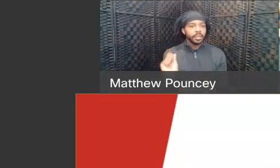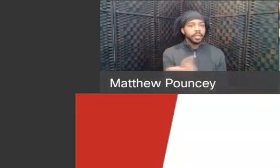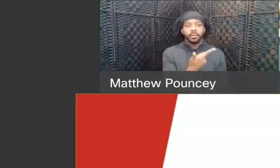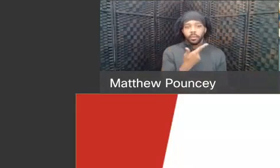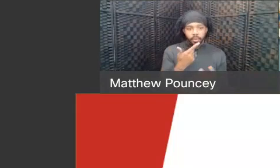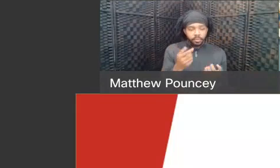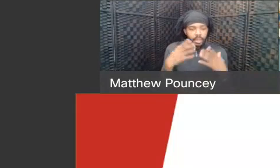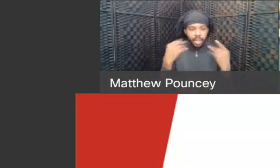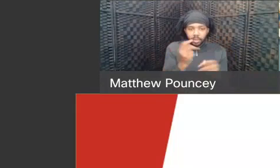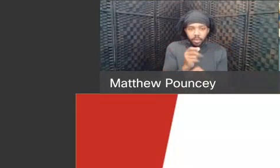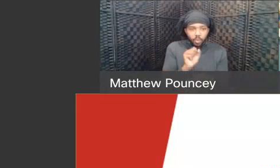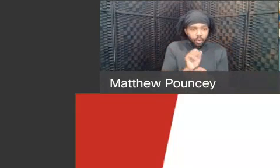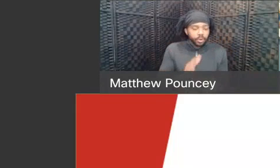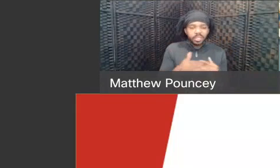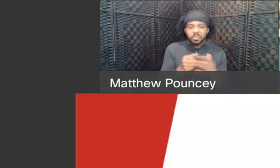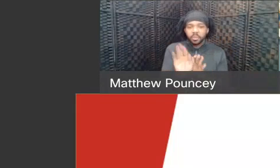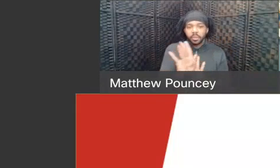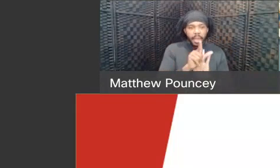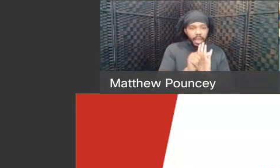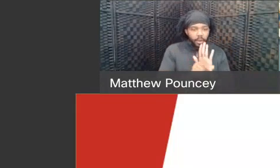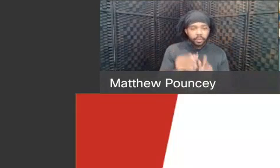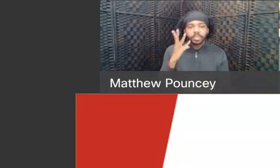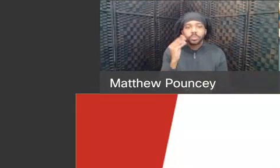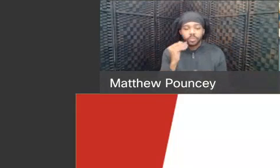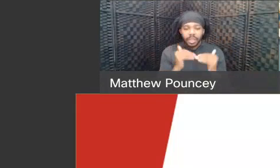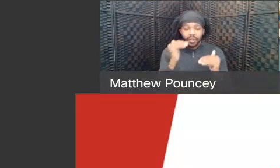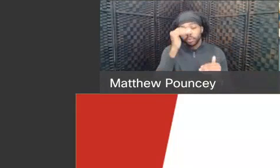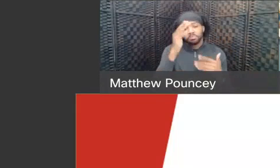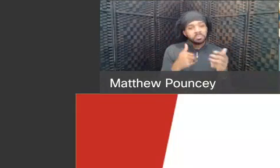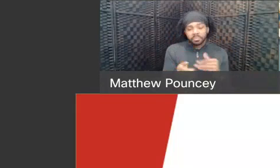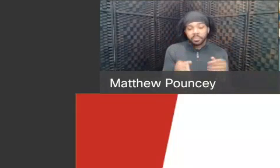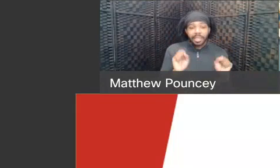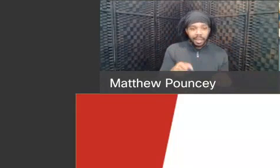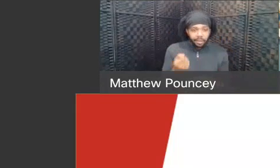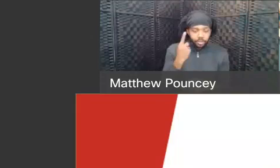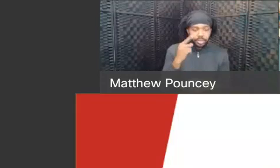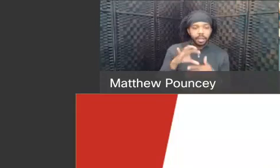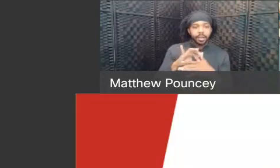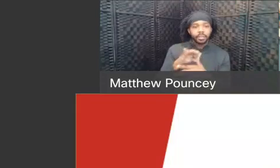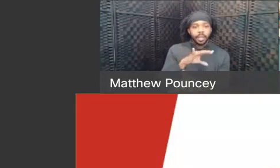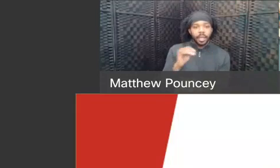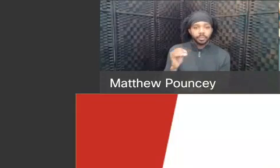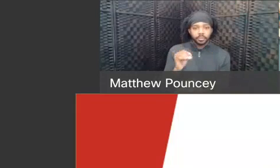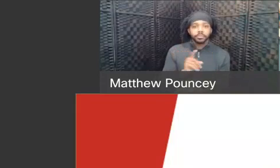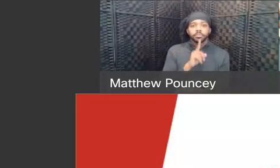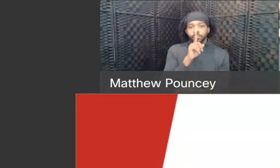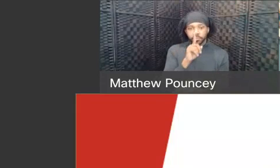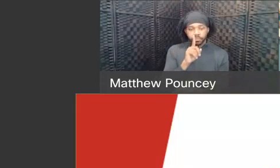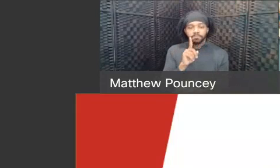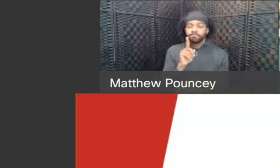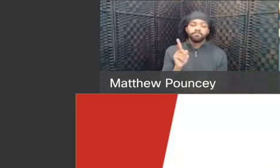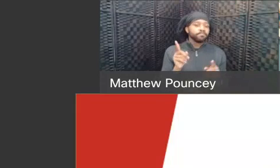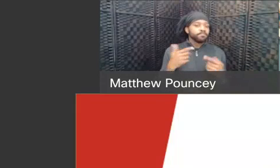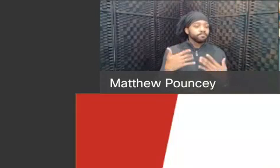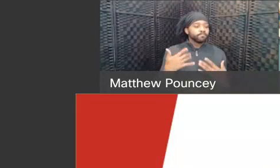their educational background and experience level, can understand the content, and this will help them effectively and